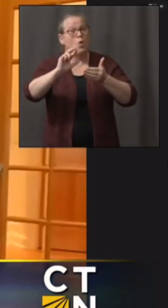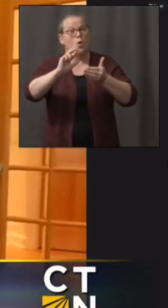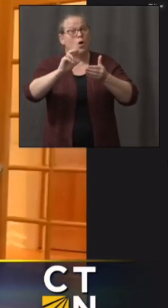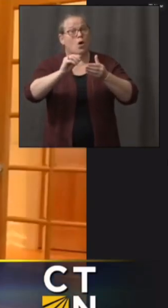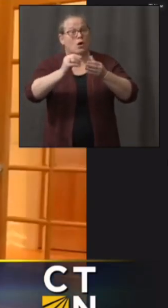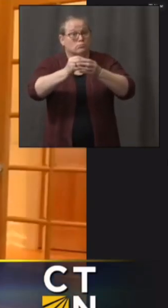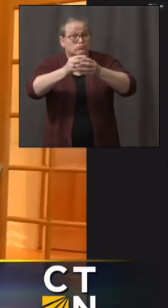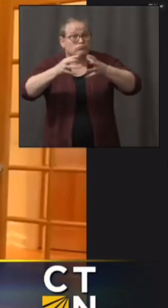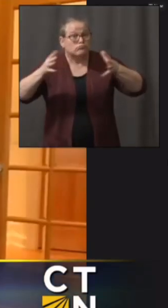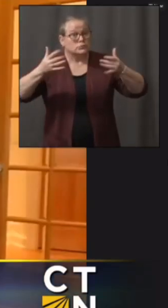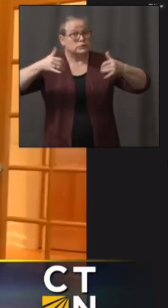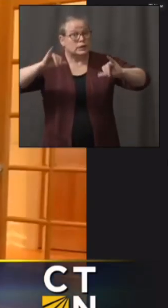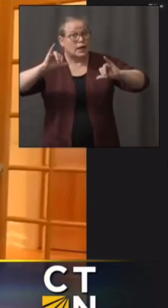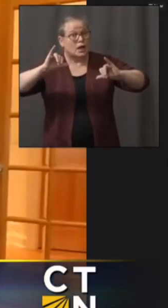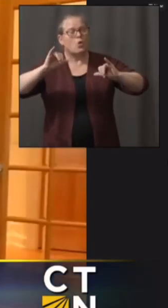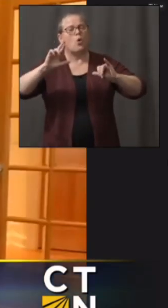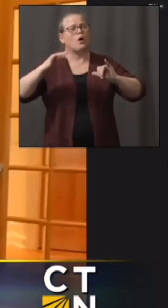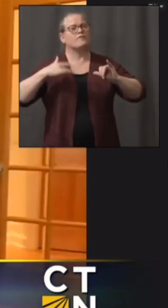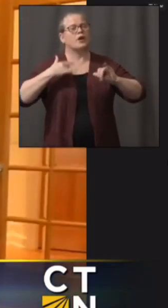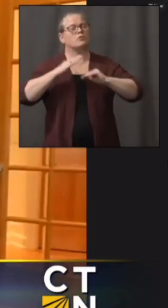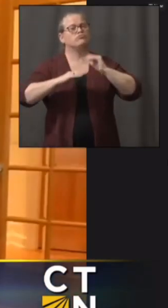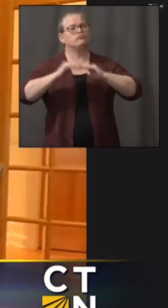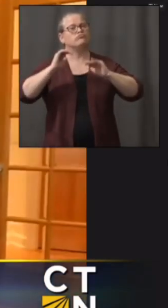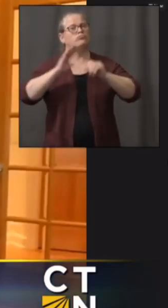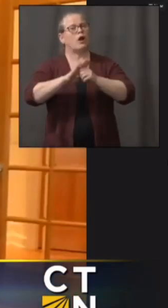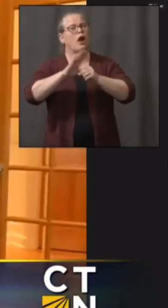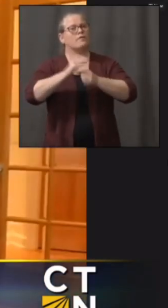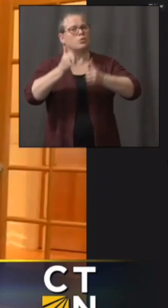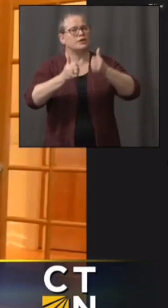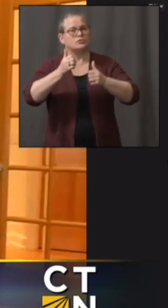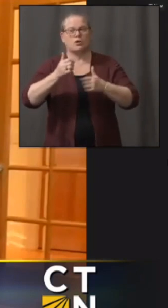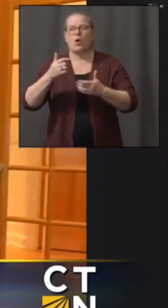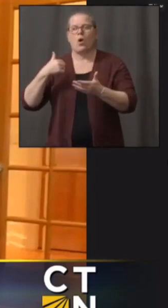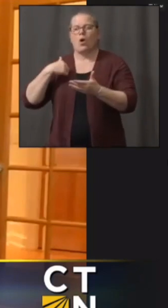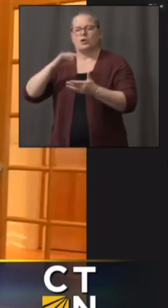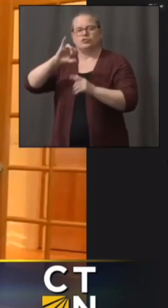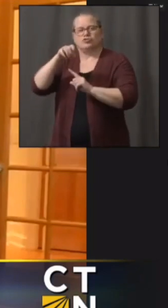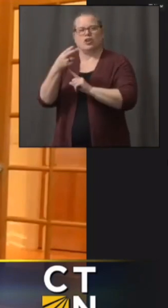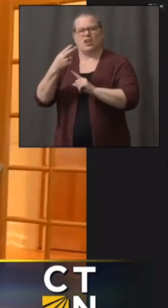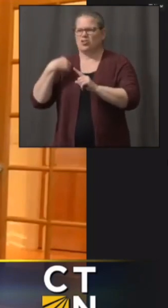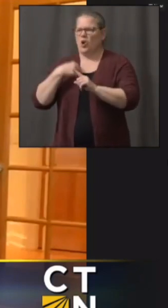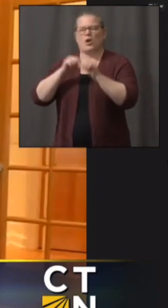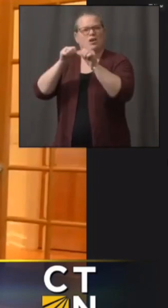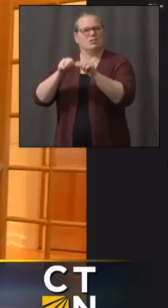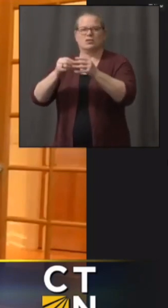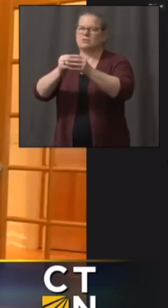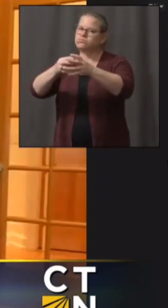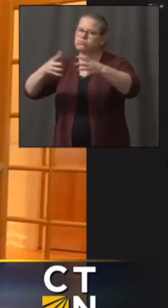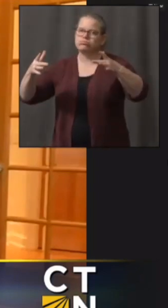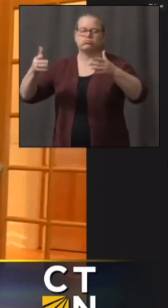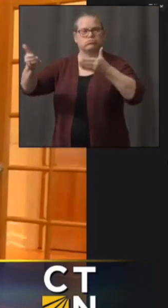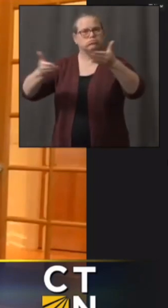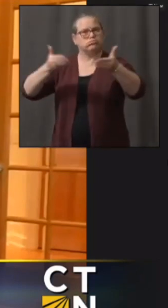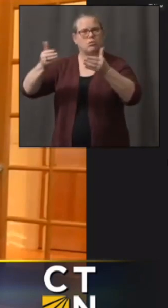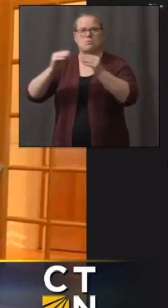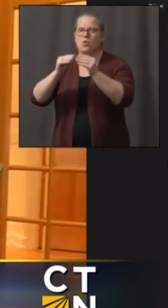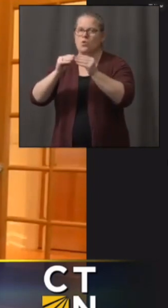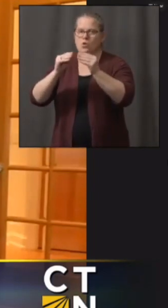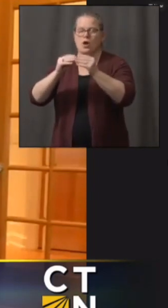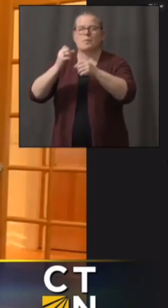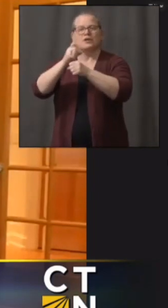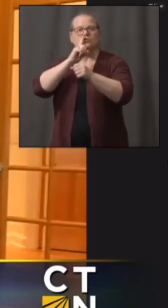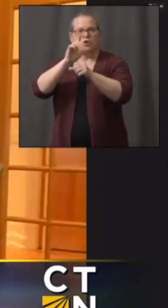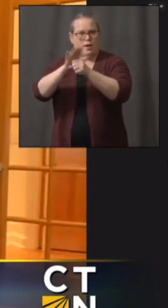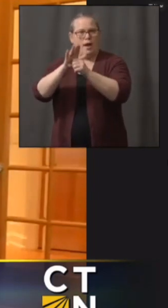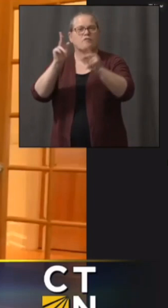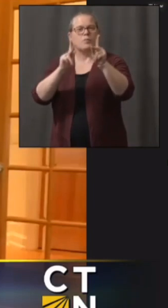grow it in anticipation of continued case growth, wanting to constantly stay a couple steps ahead and make sure that we have excess capacity